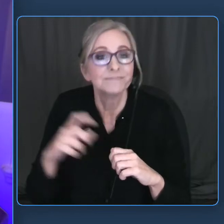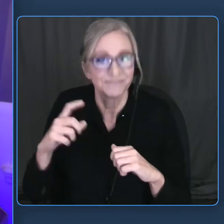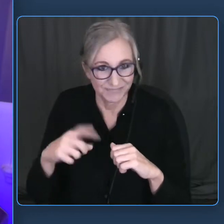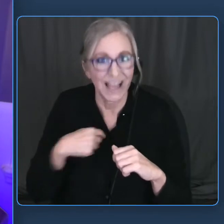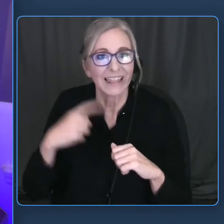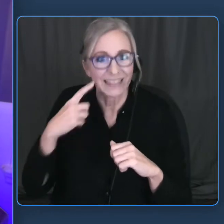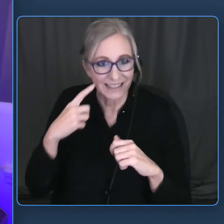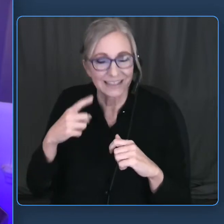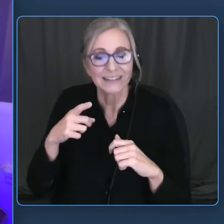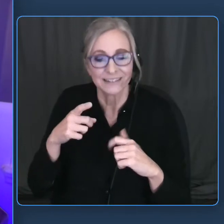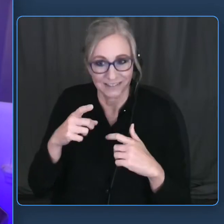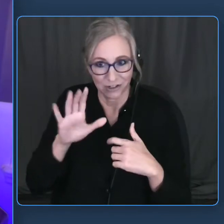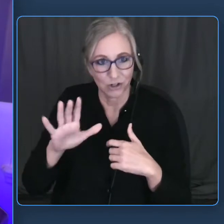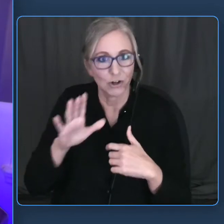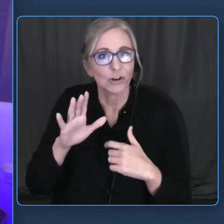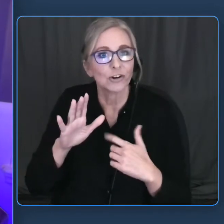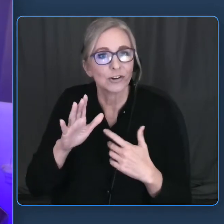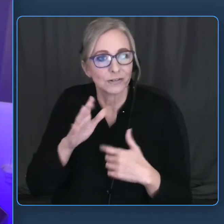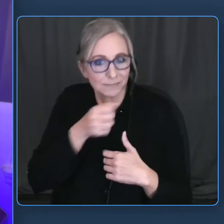think we did